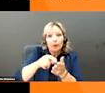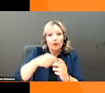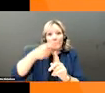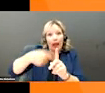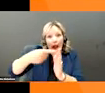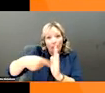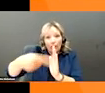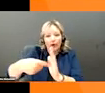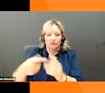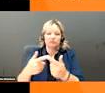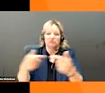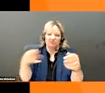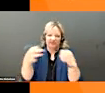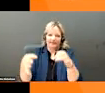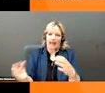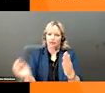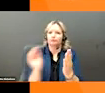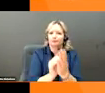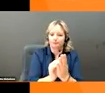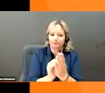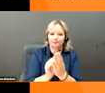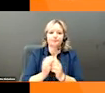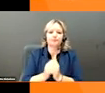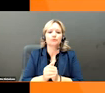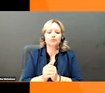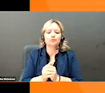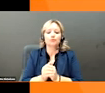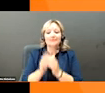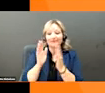So the impact and evaluation, how's your